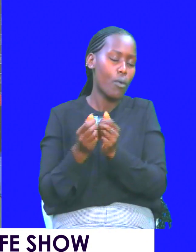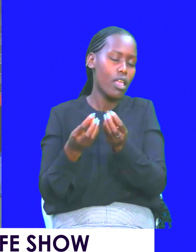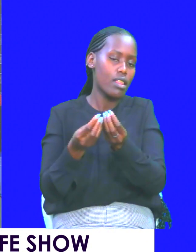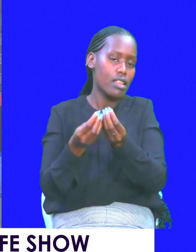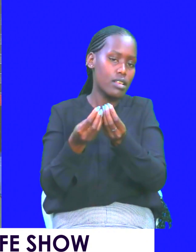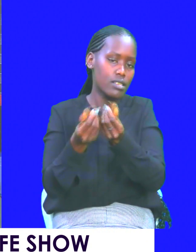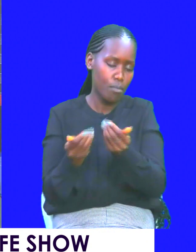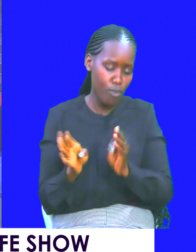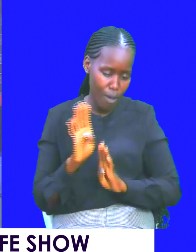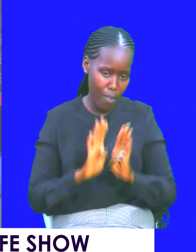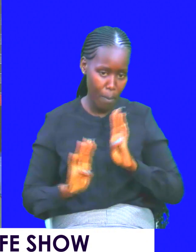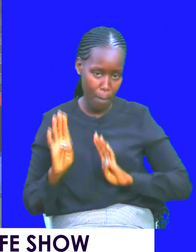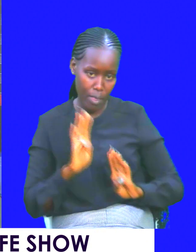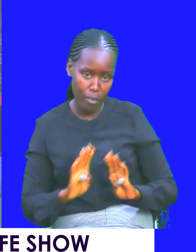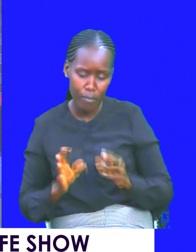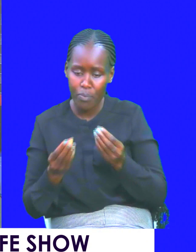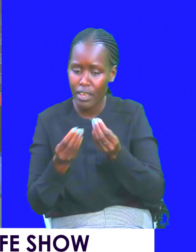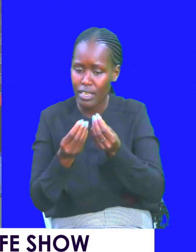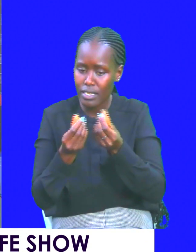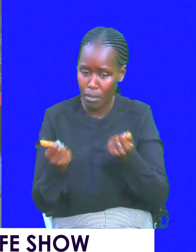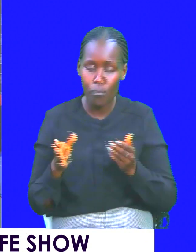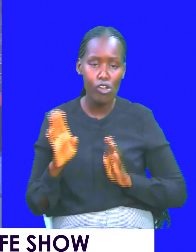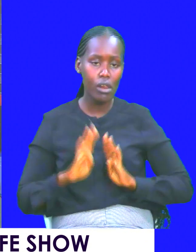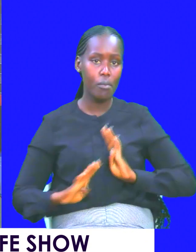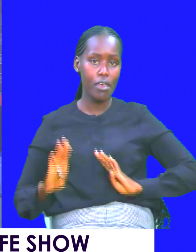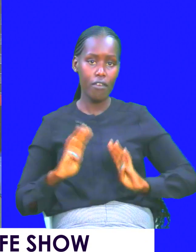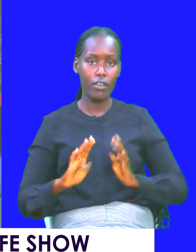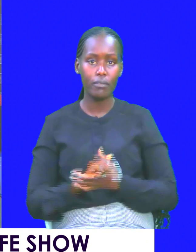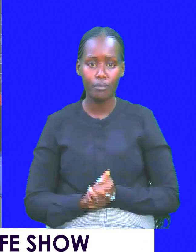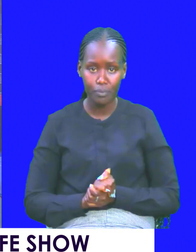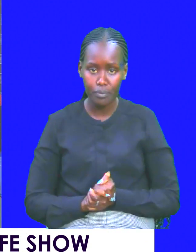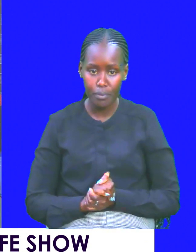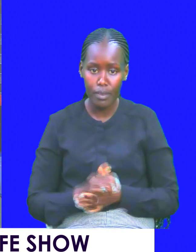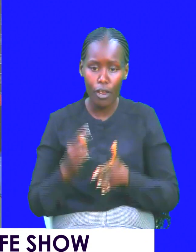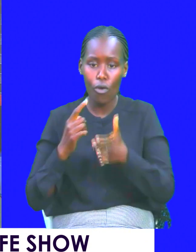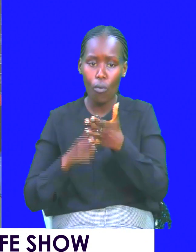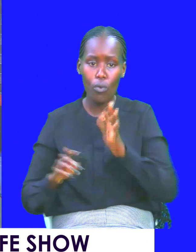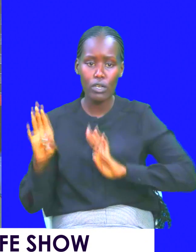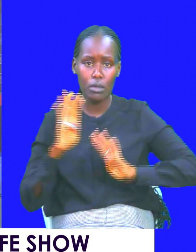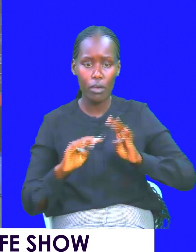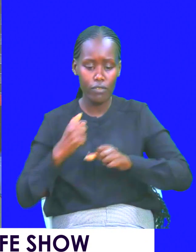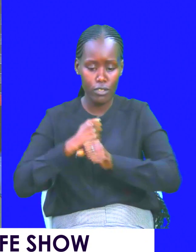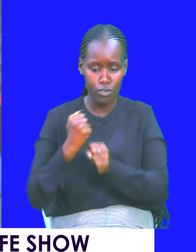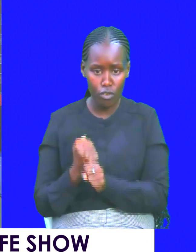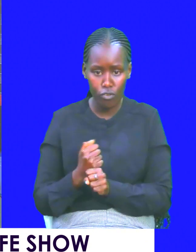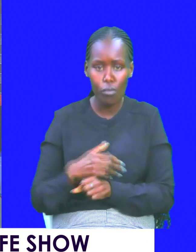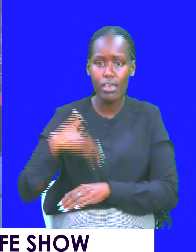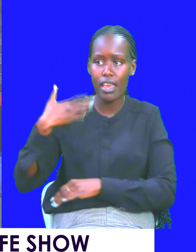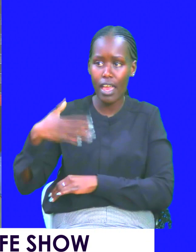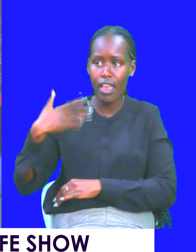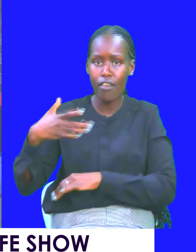habit. A simple habit. What habits are you forming on a day-to-day